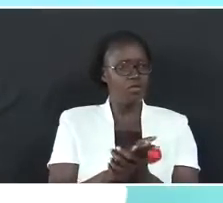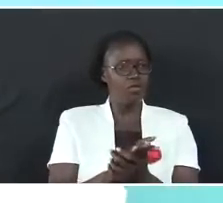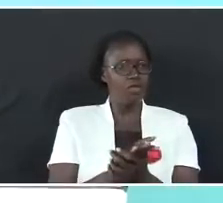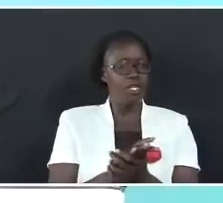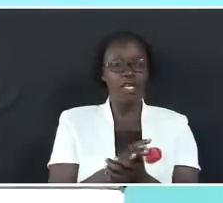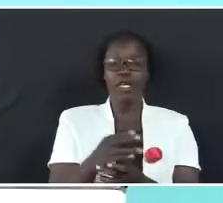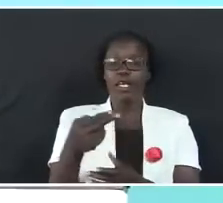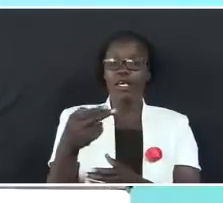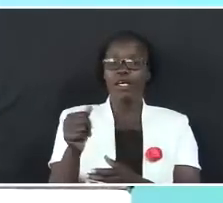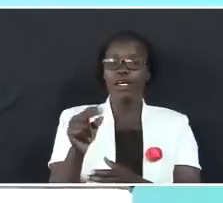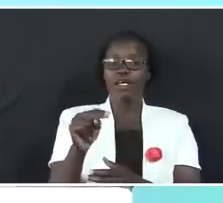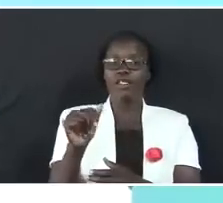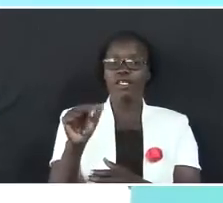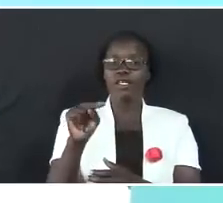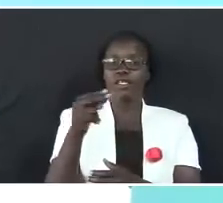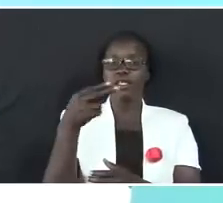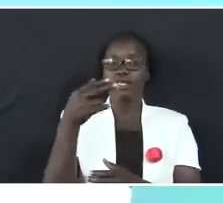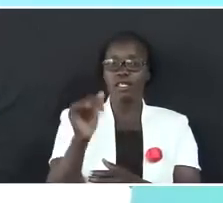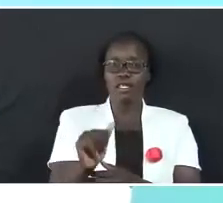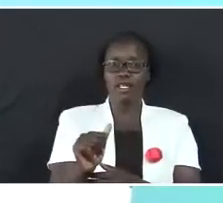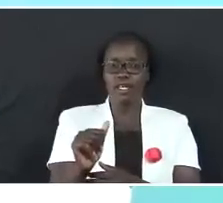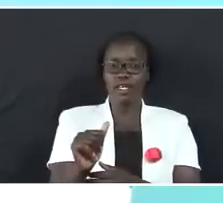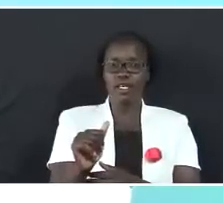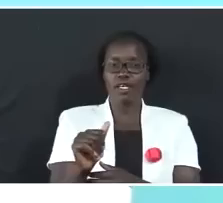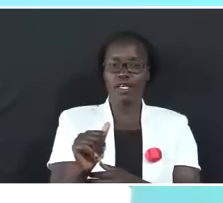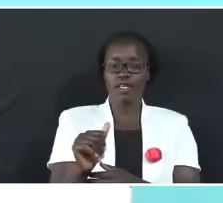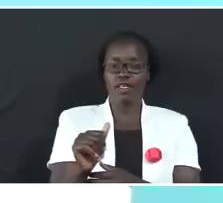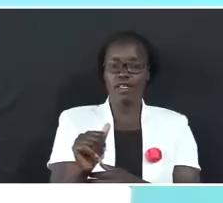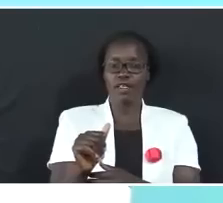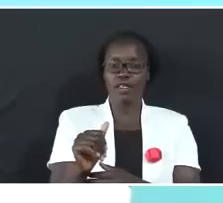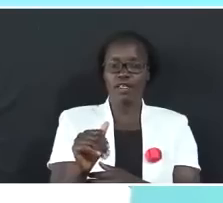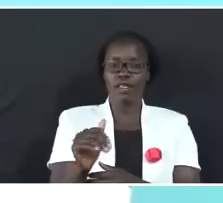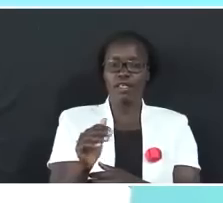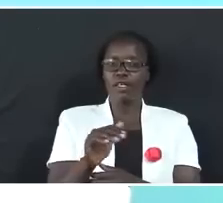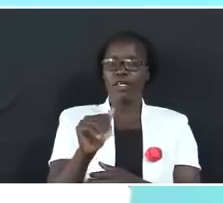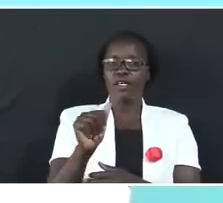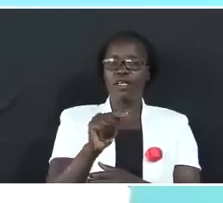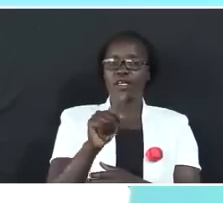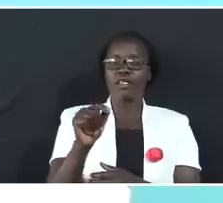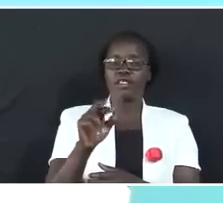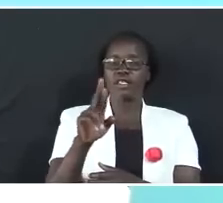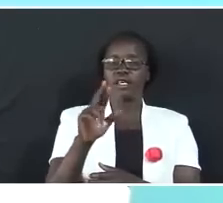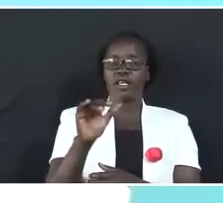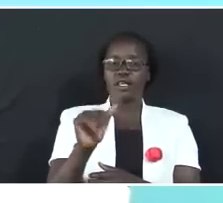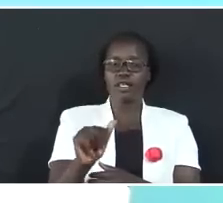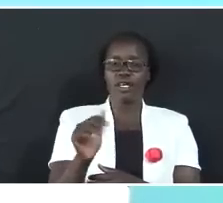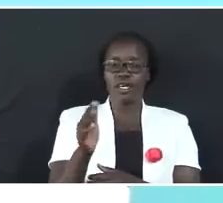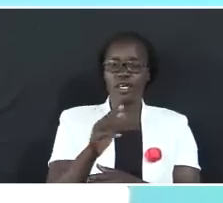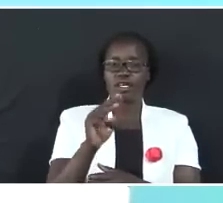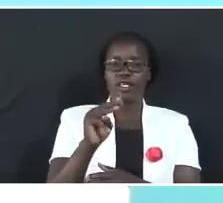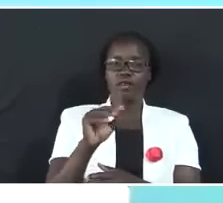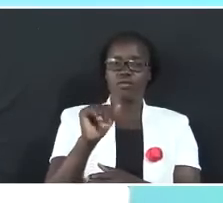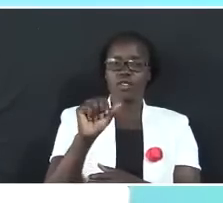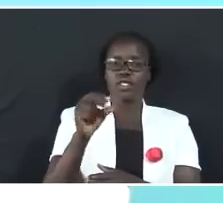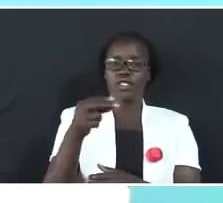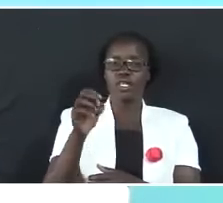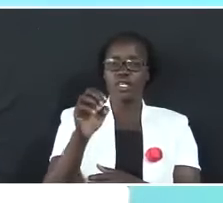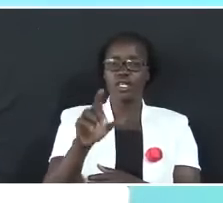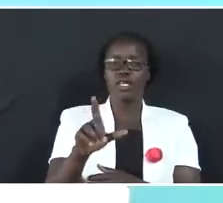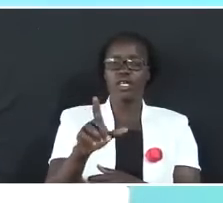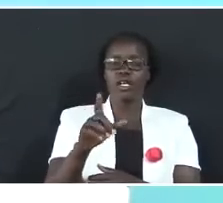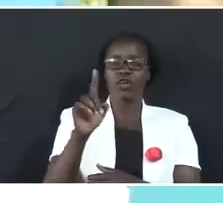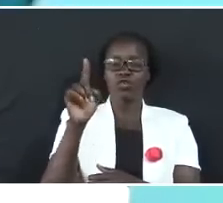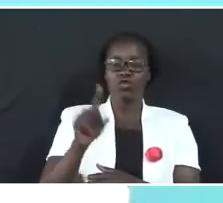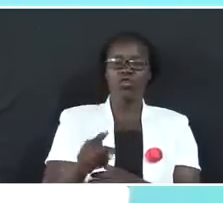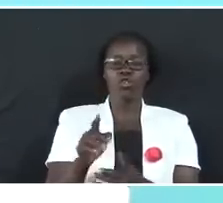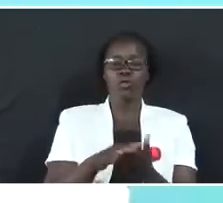Hananiah, if you remember, Mishael, Azariah could not be consumed in the fire